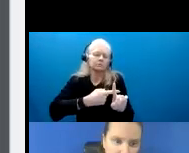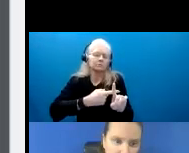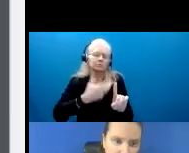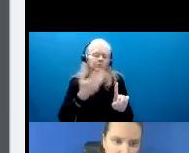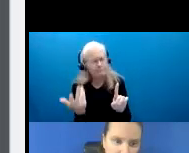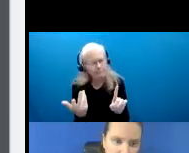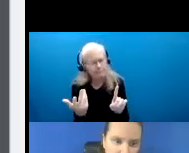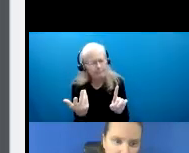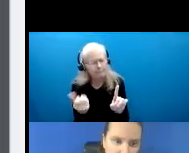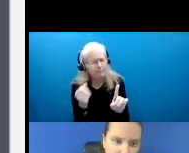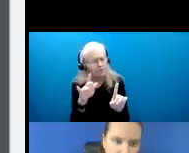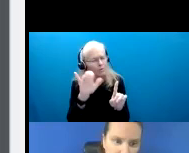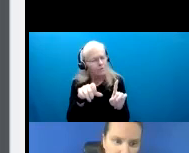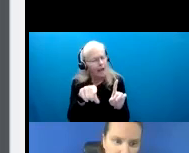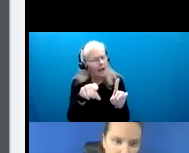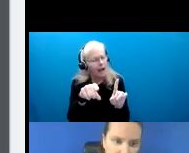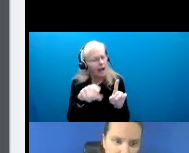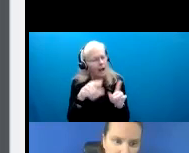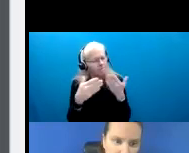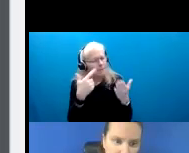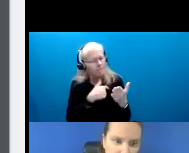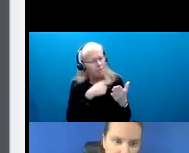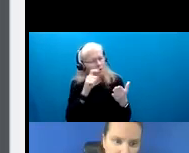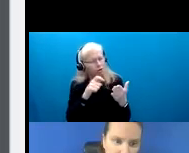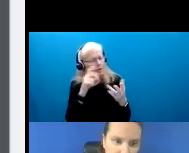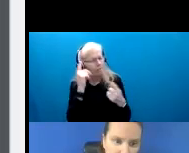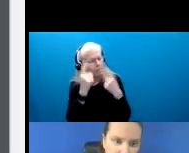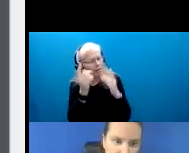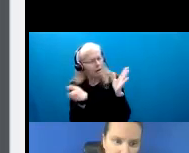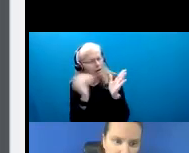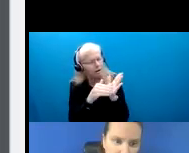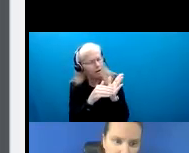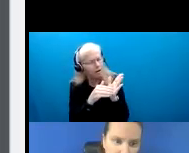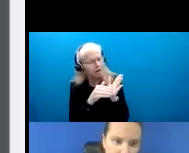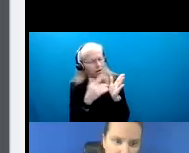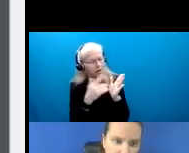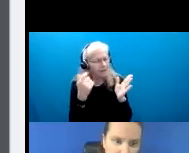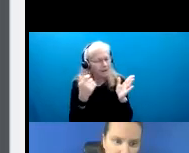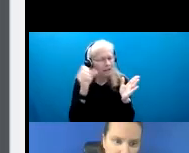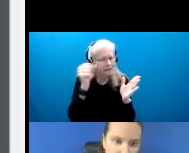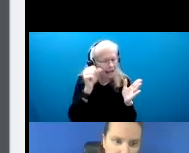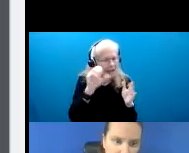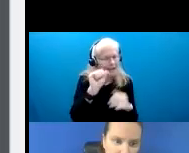if that's something that we should reconsider, because there is a substantial SDC fee